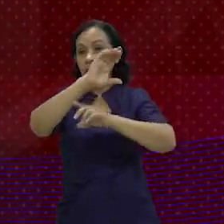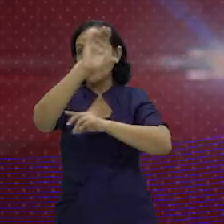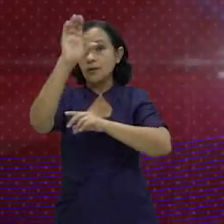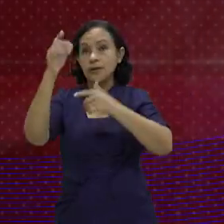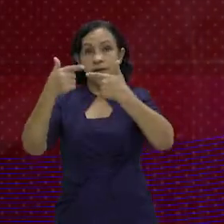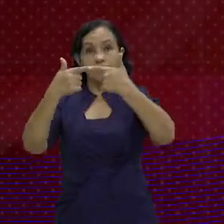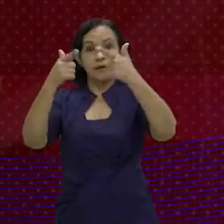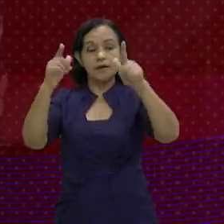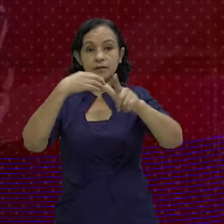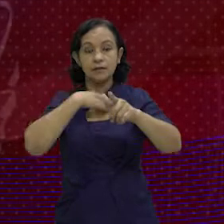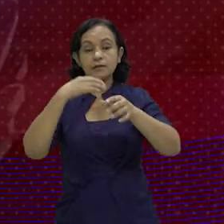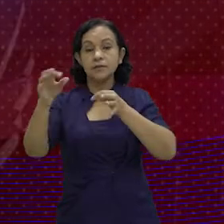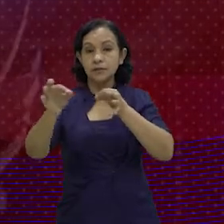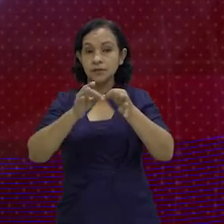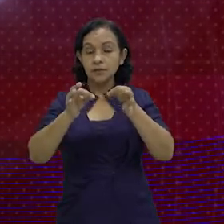work